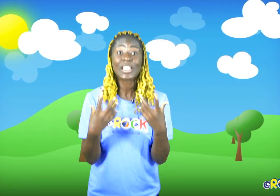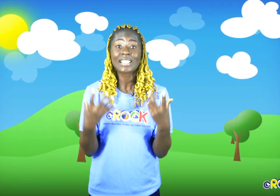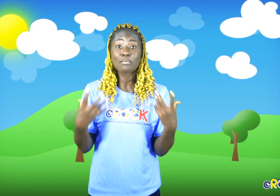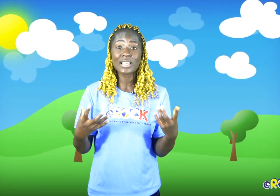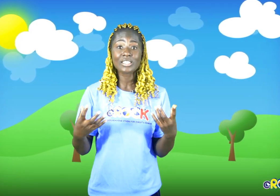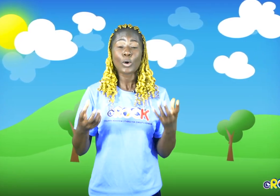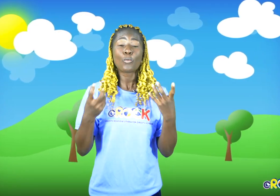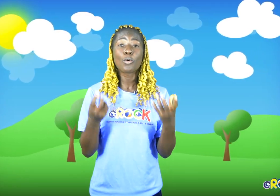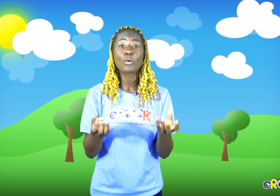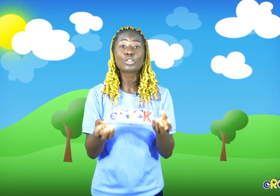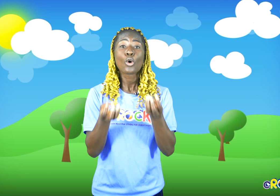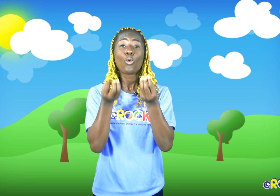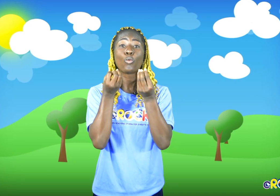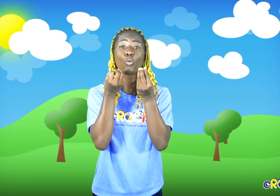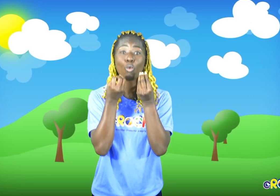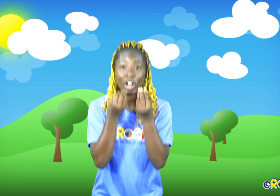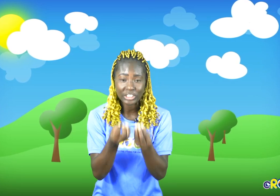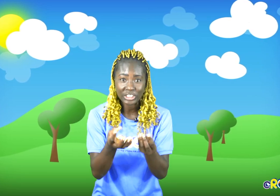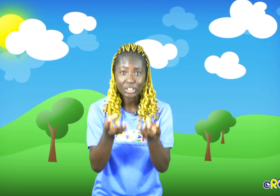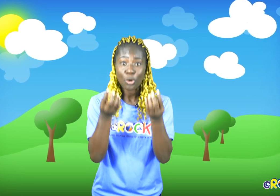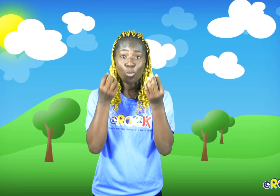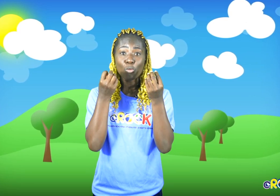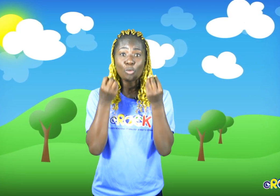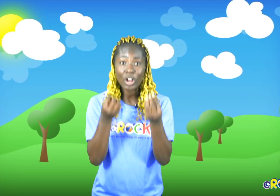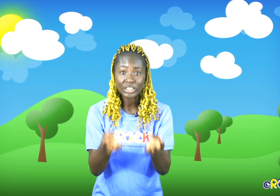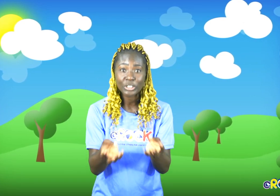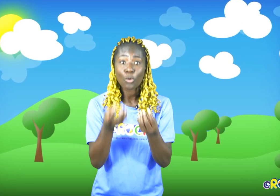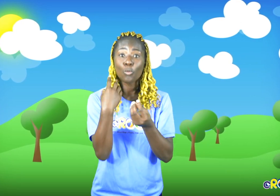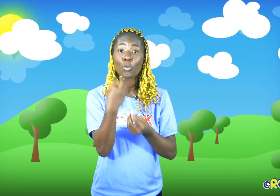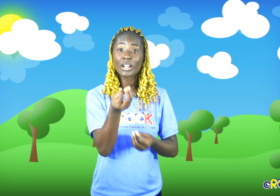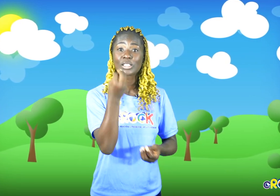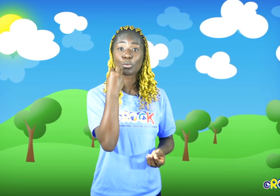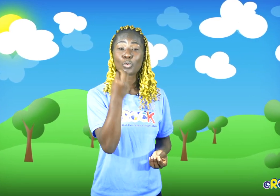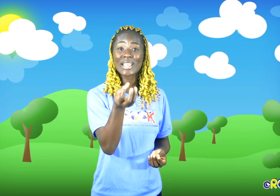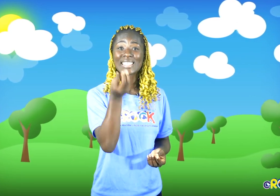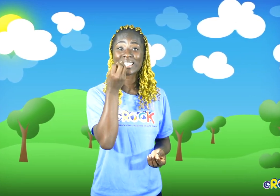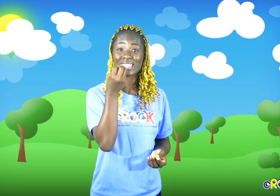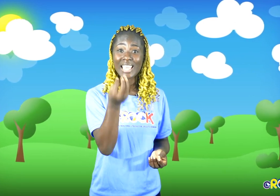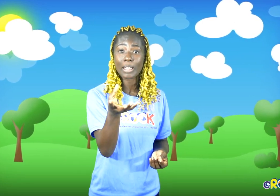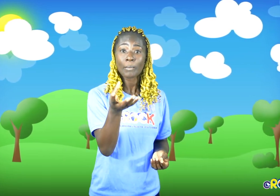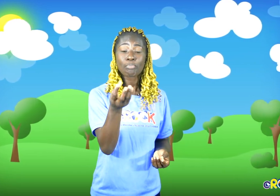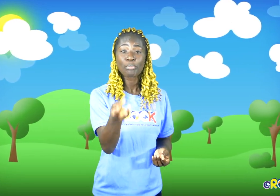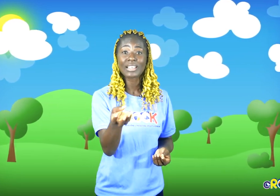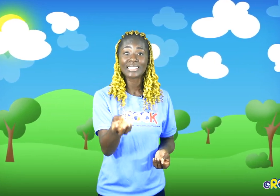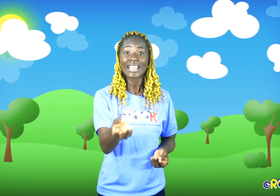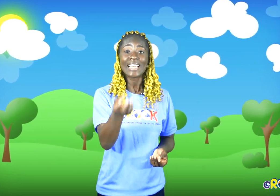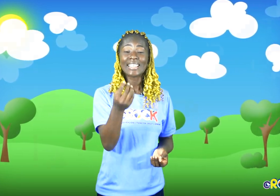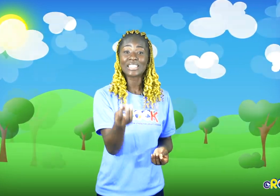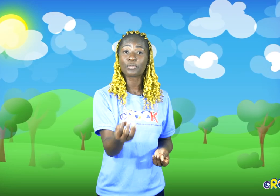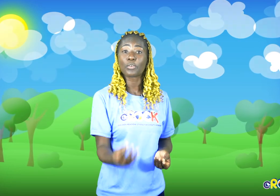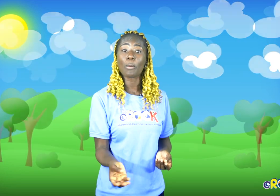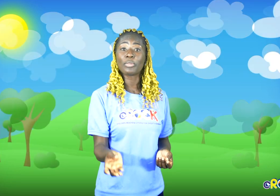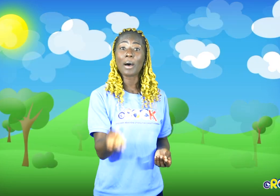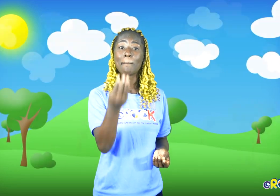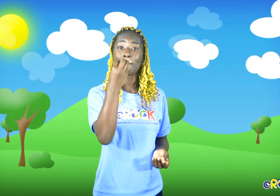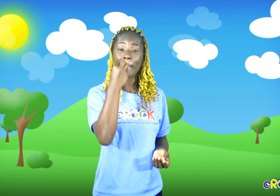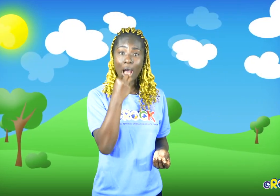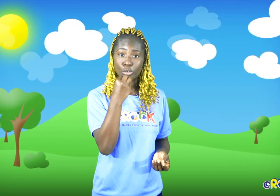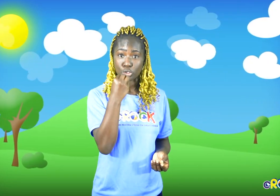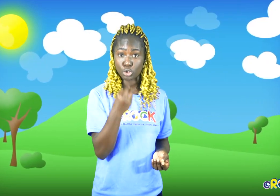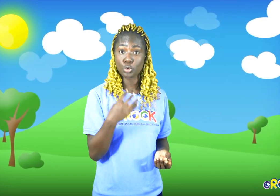life. That means we must watch what we say, because it is from